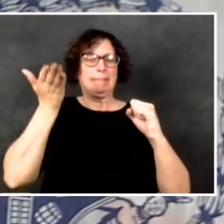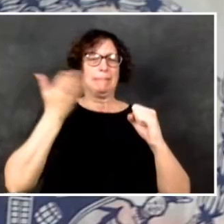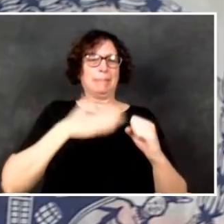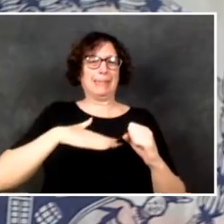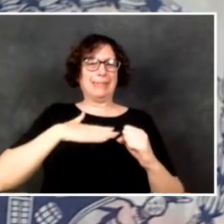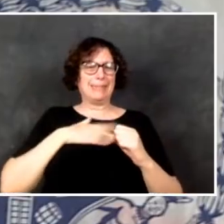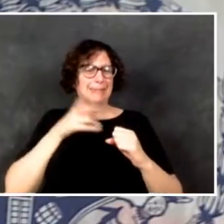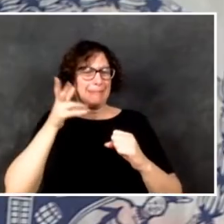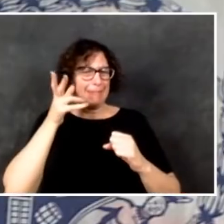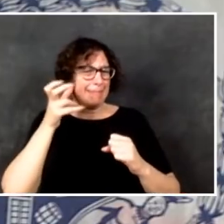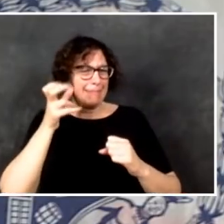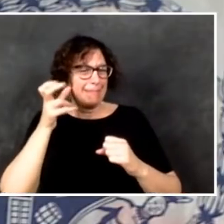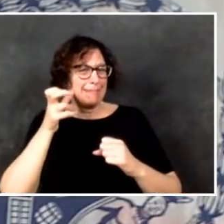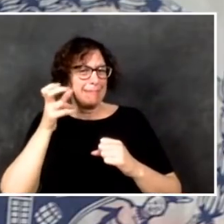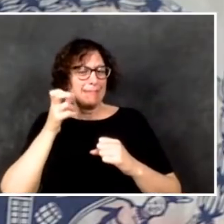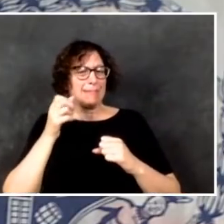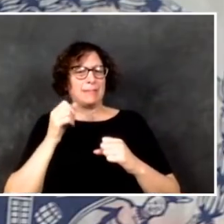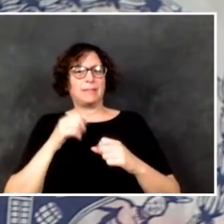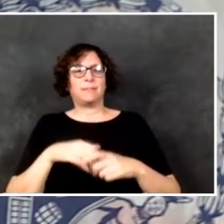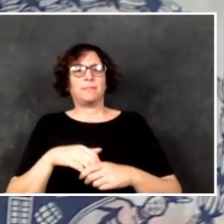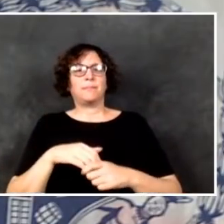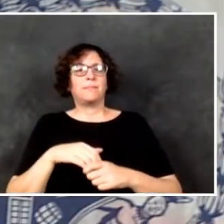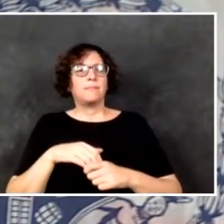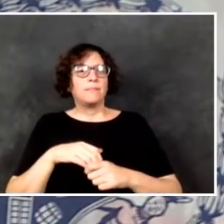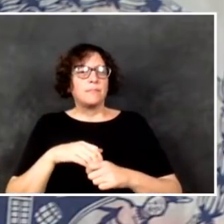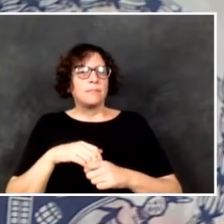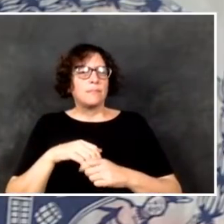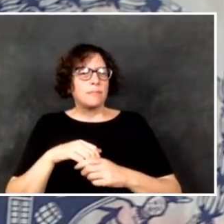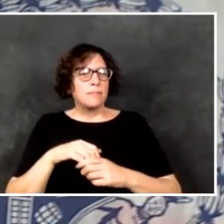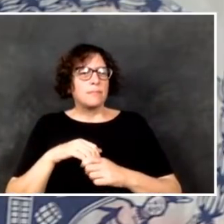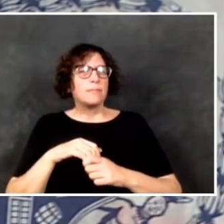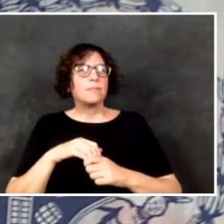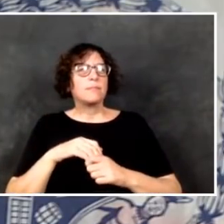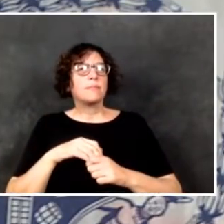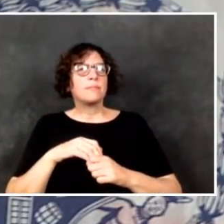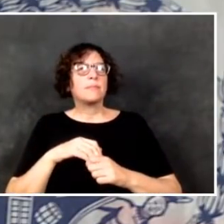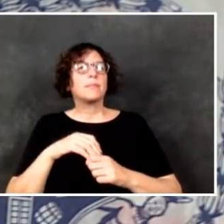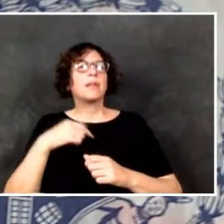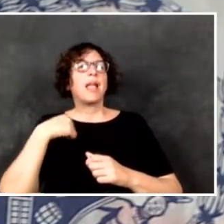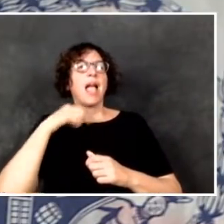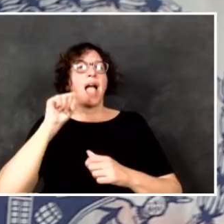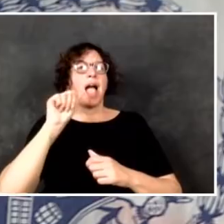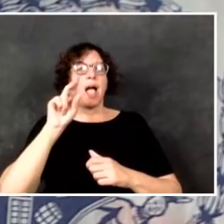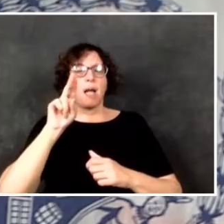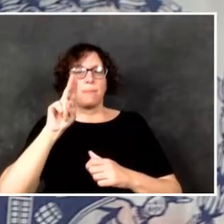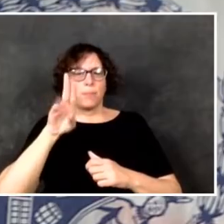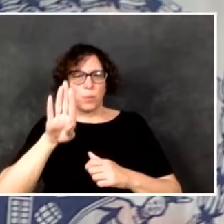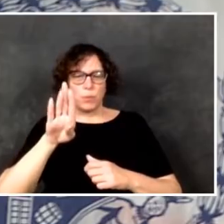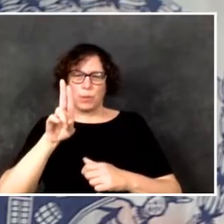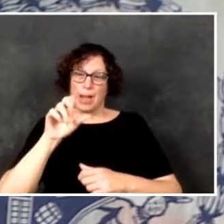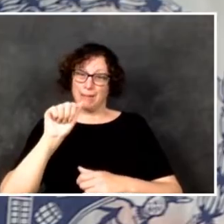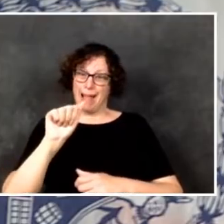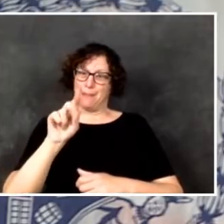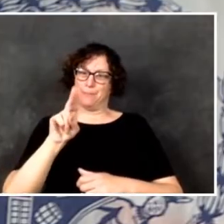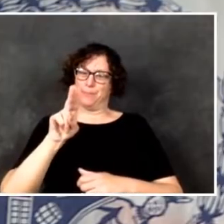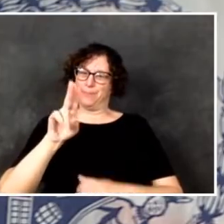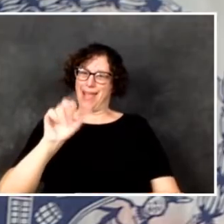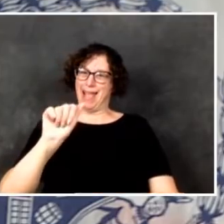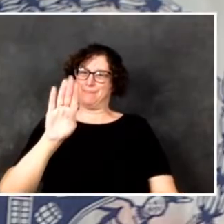am. Okay, so this is Abu Tahir from Bangla Patrika, which represents the Bangladeshi community in New York City.